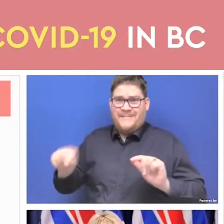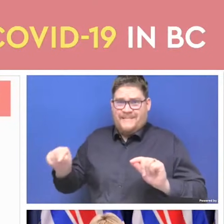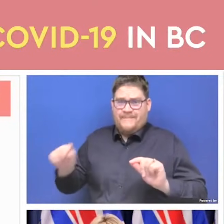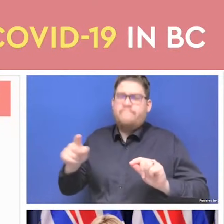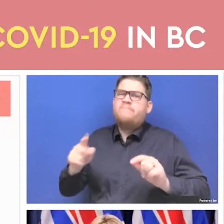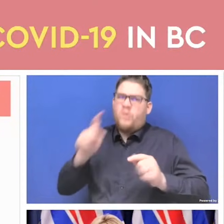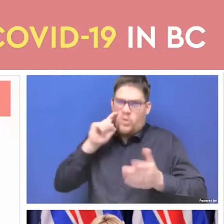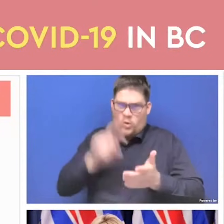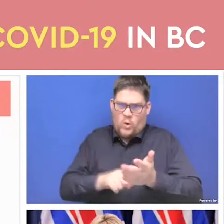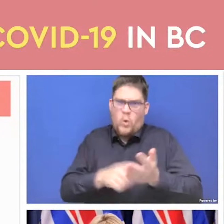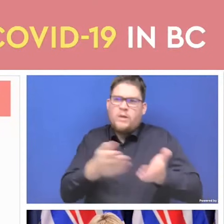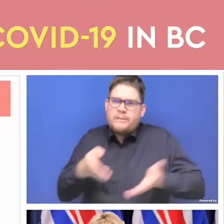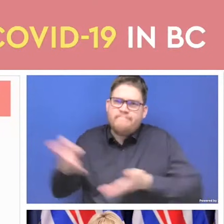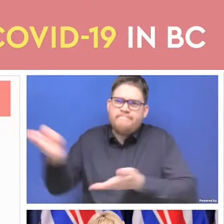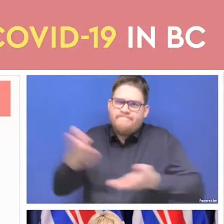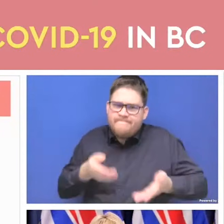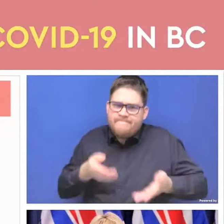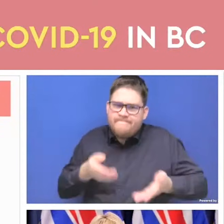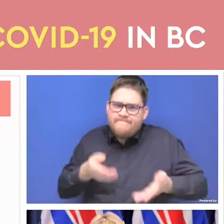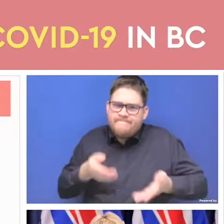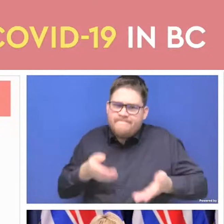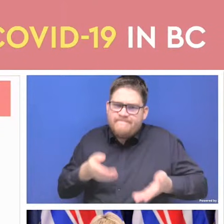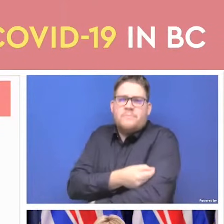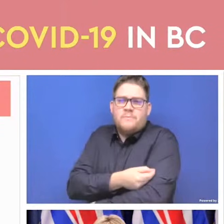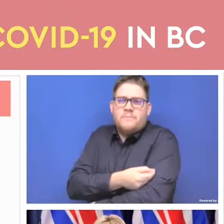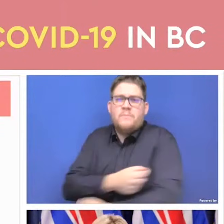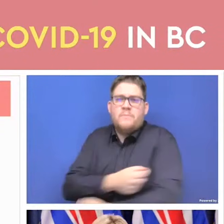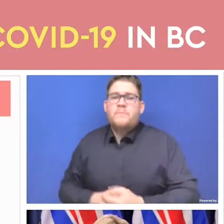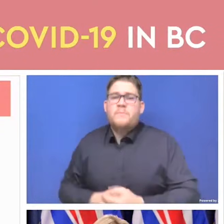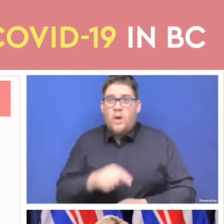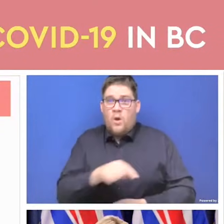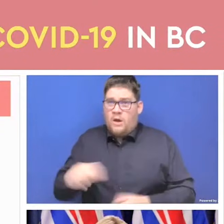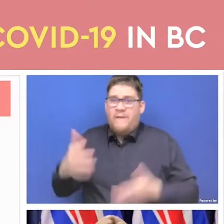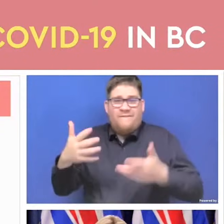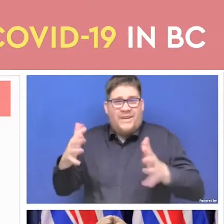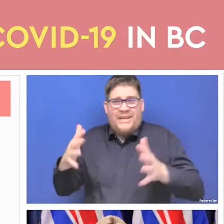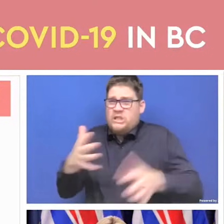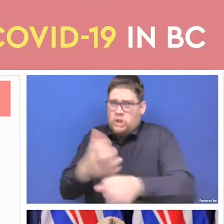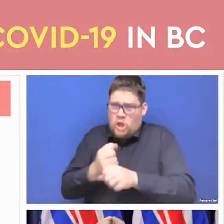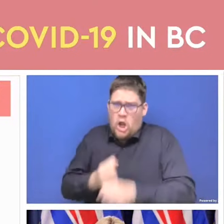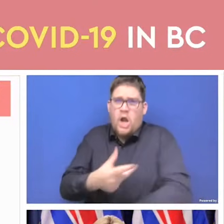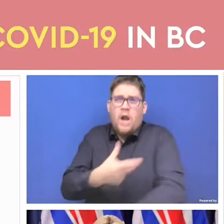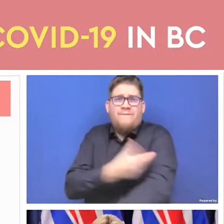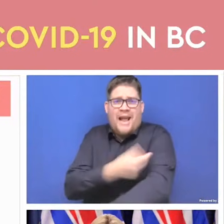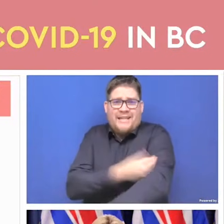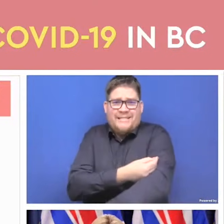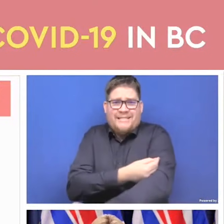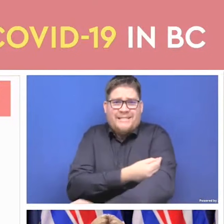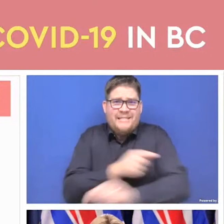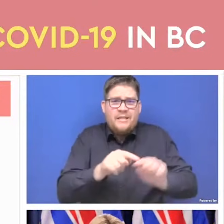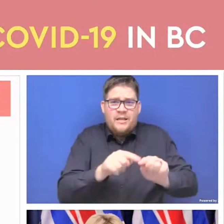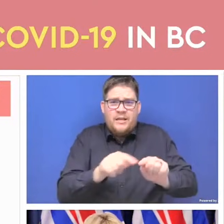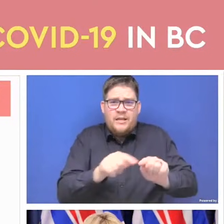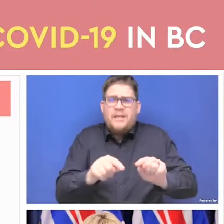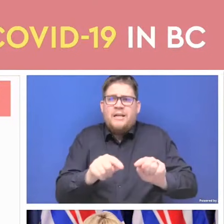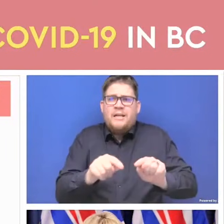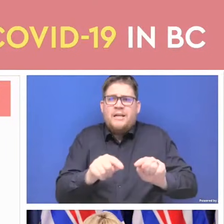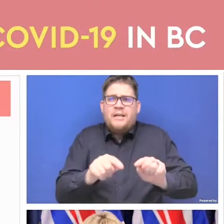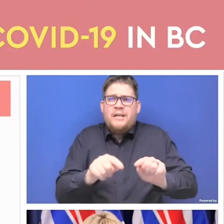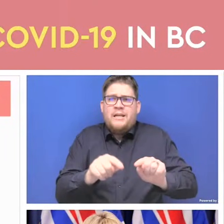understand who's losing protection from the vaccine and who is more likely to have increased risk